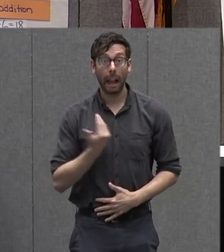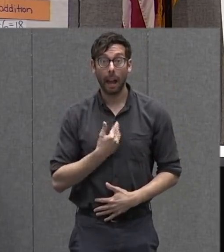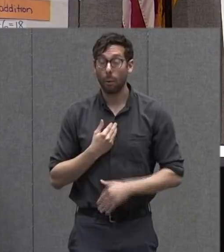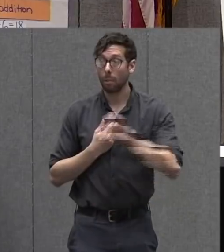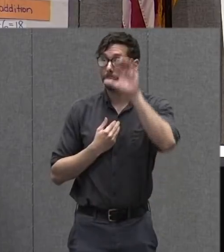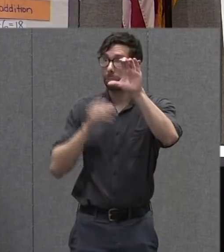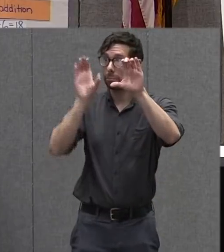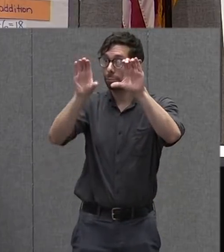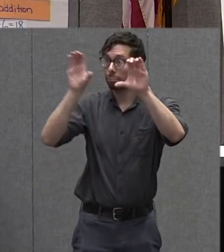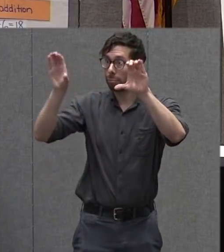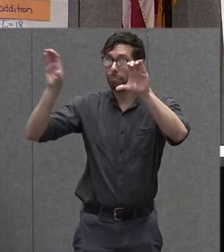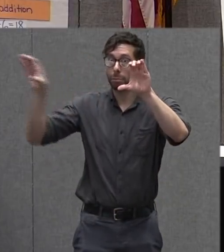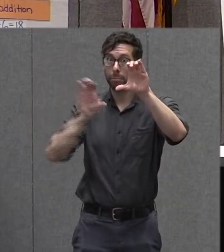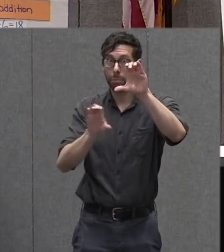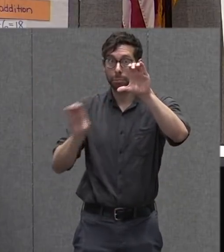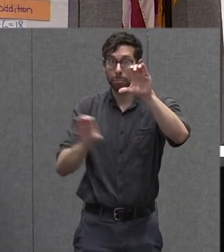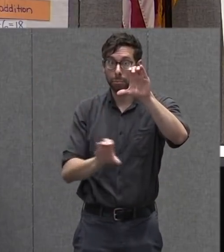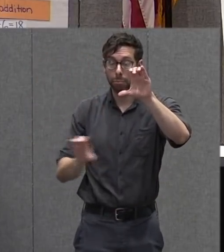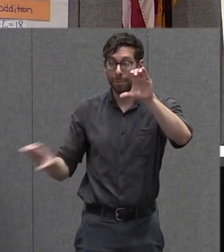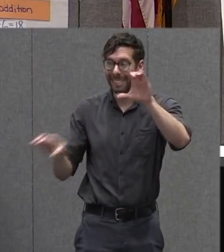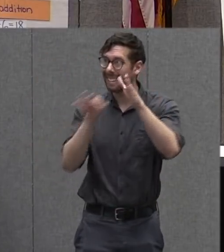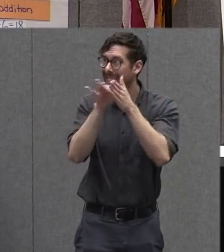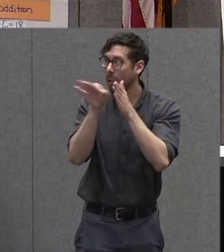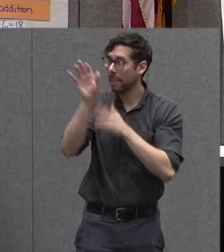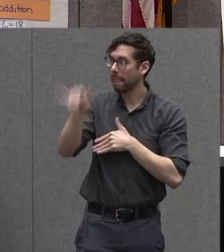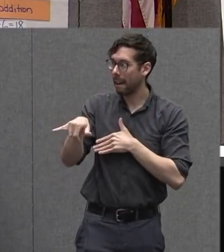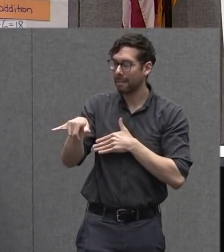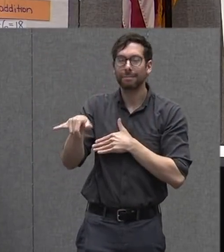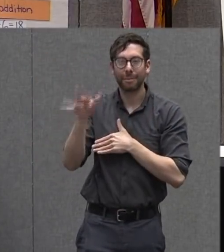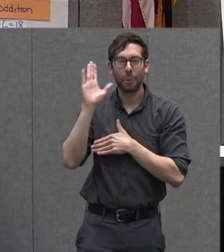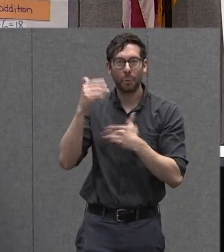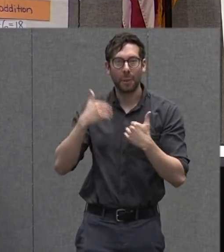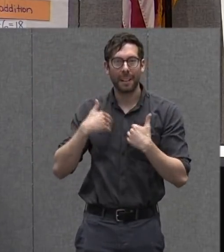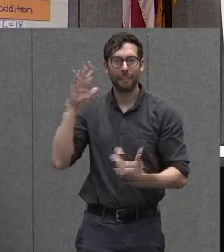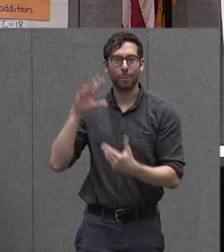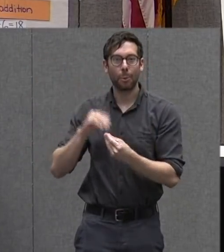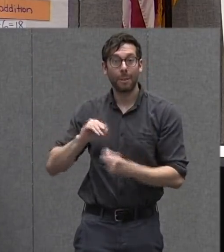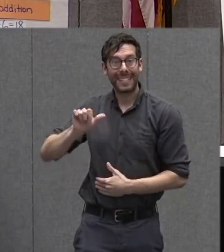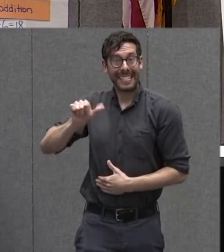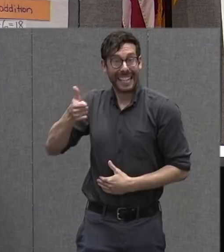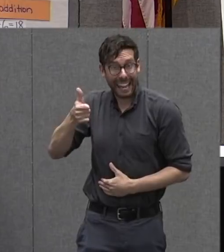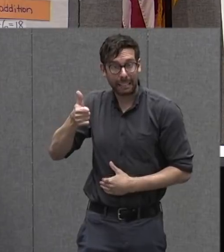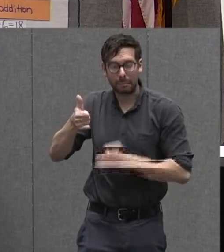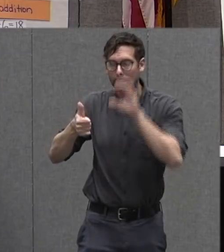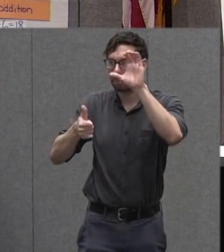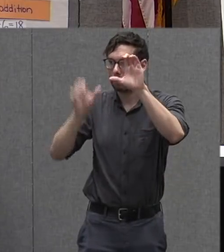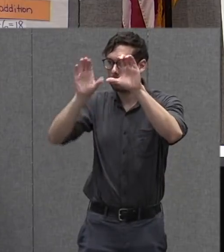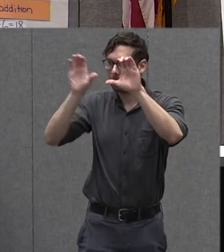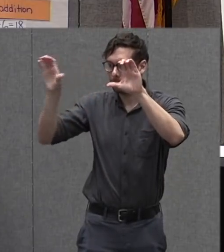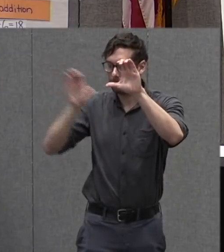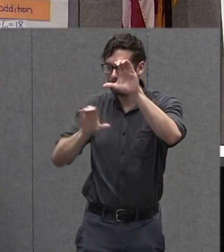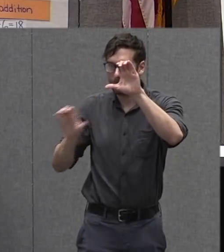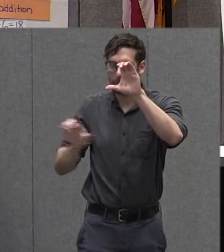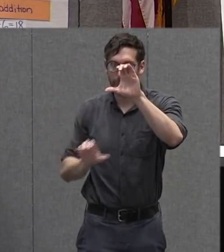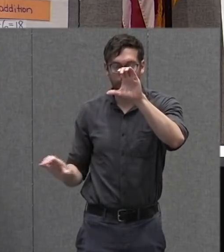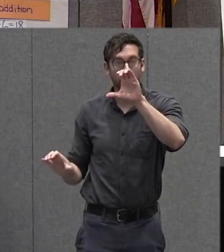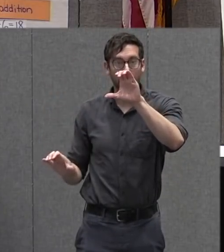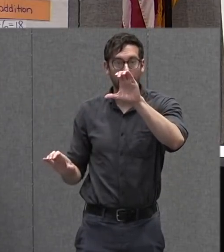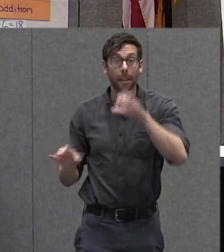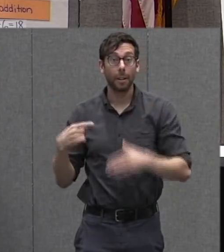10. So we used our repeated addition here to make our 50. And 50